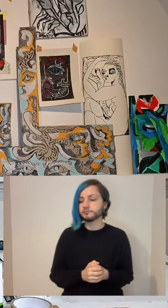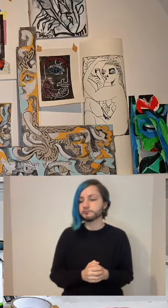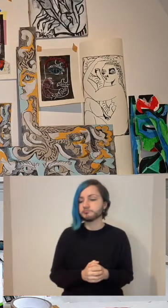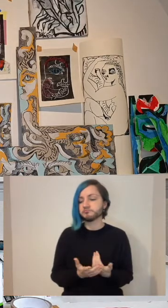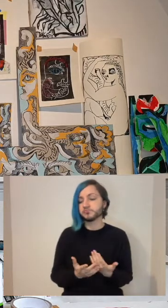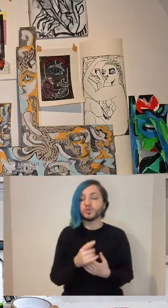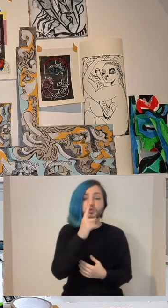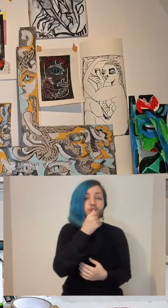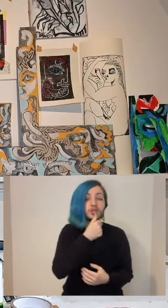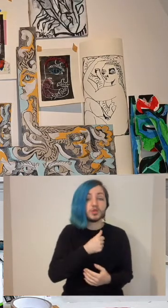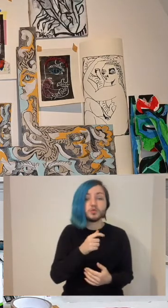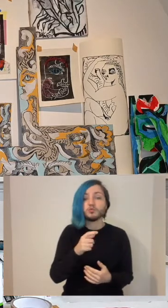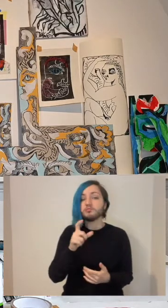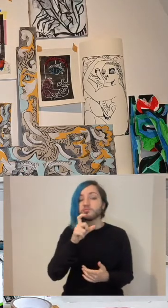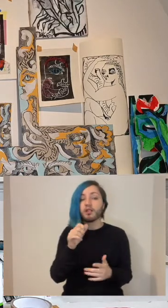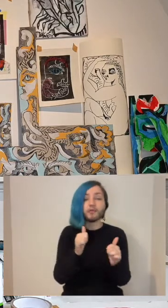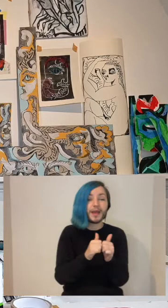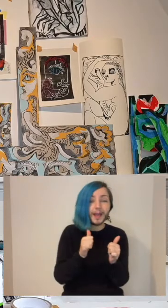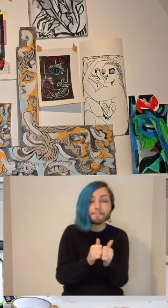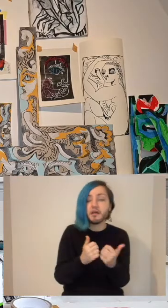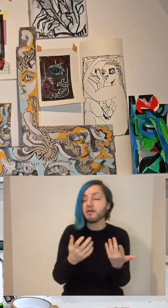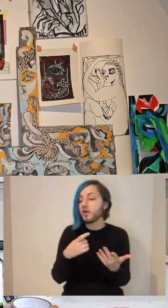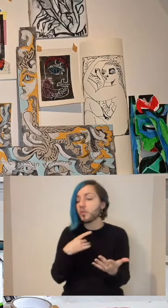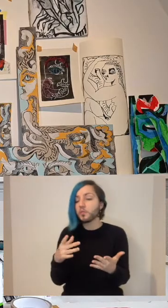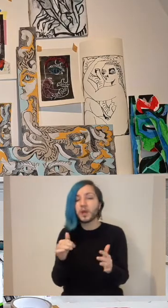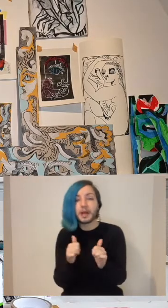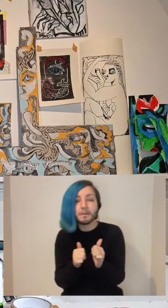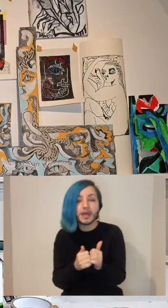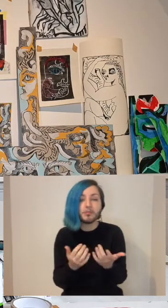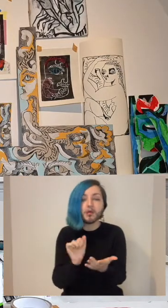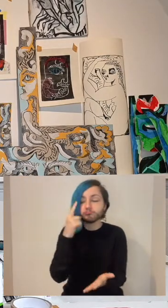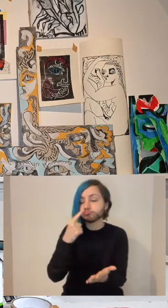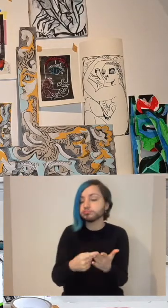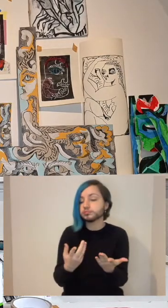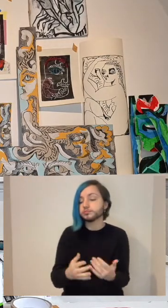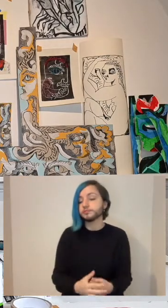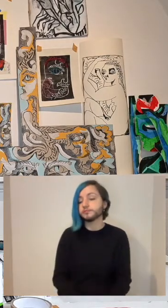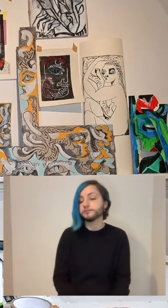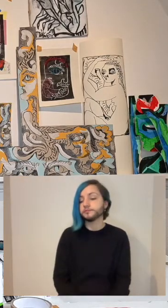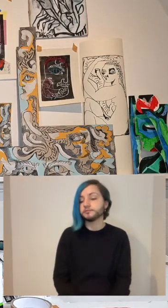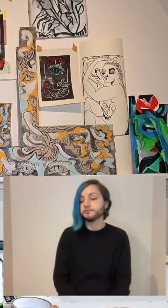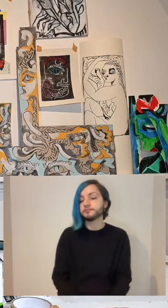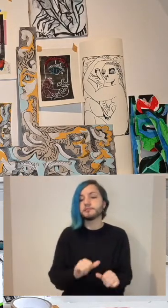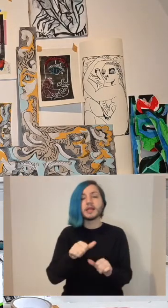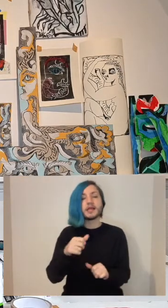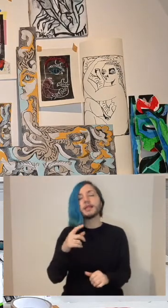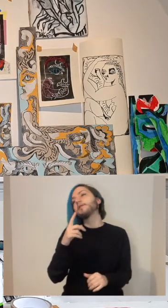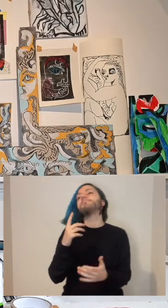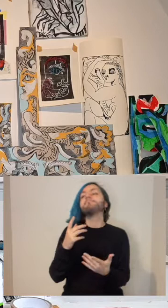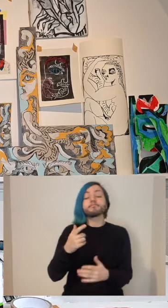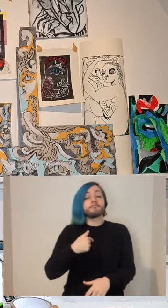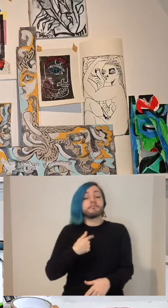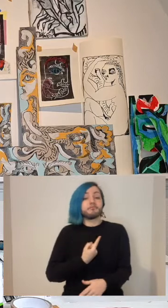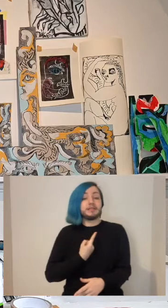let's say, a color paper or white paper, yeah. And then think, what